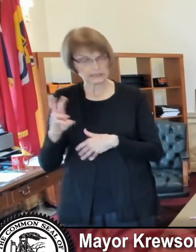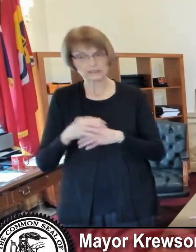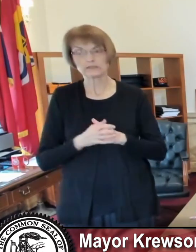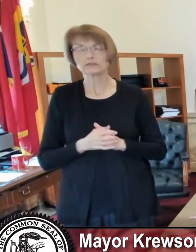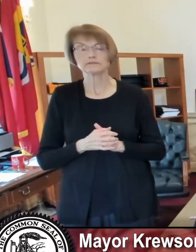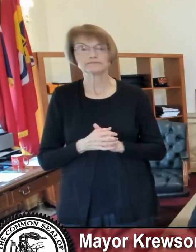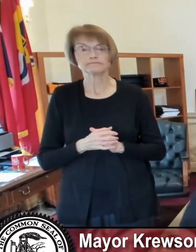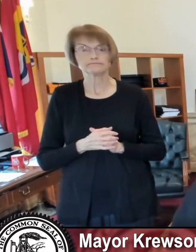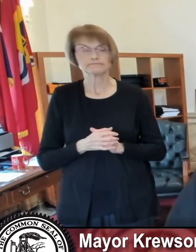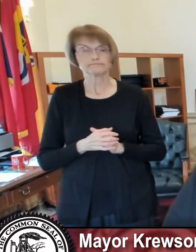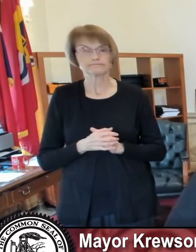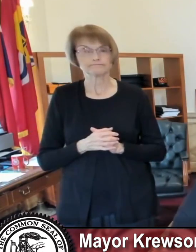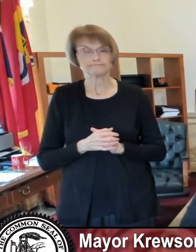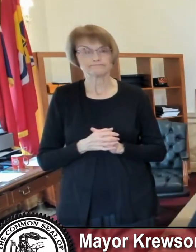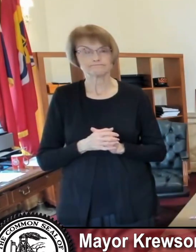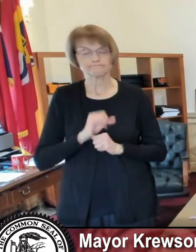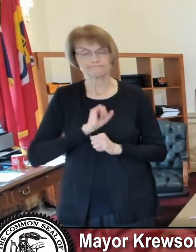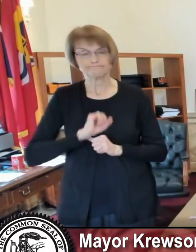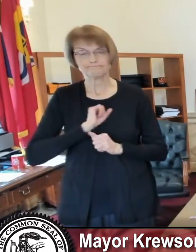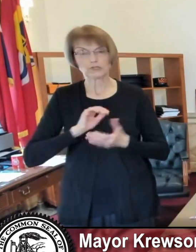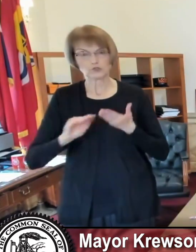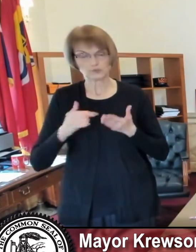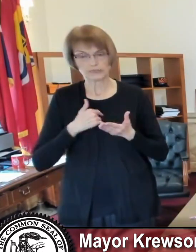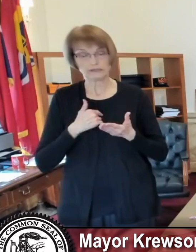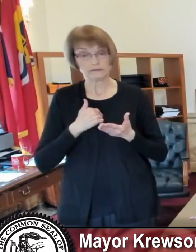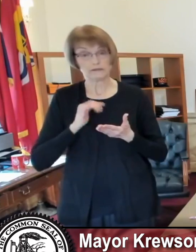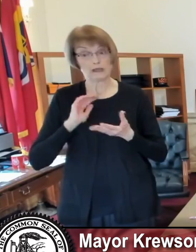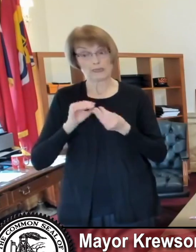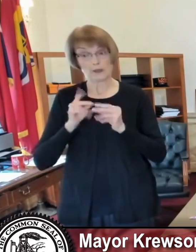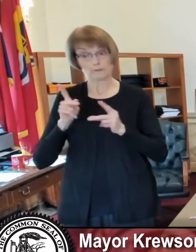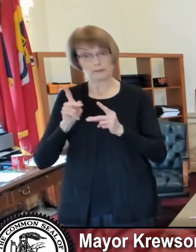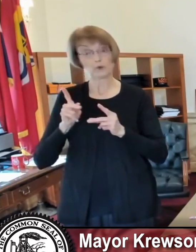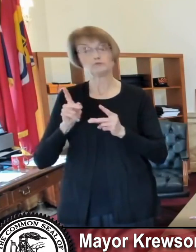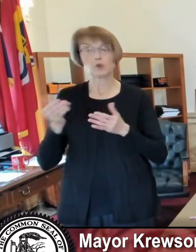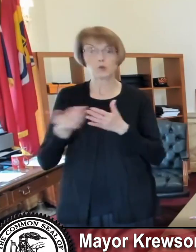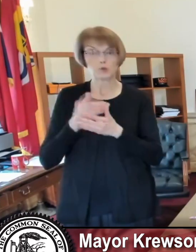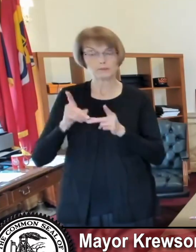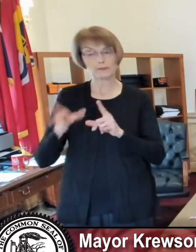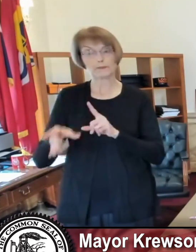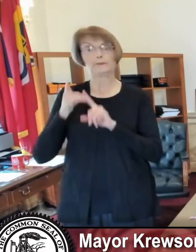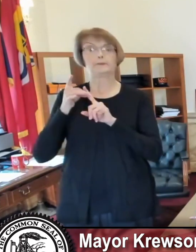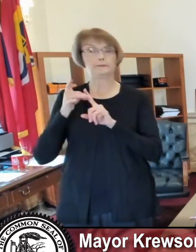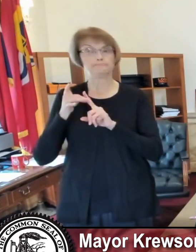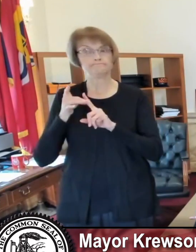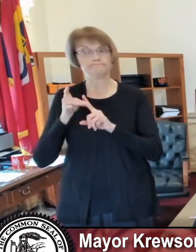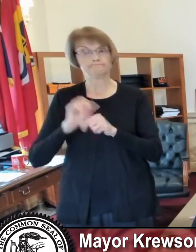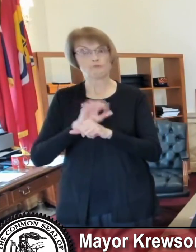So, excuse me, our cases are